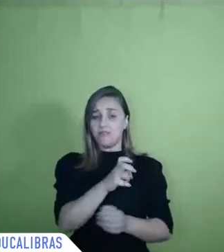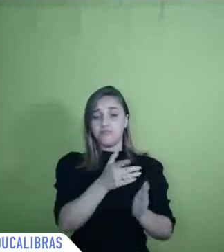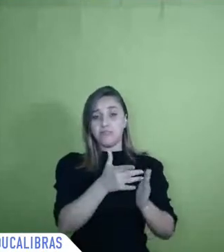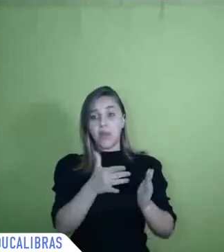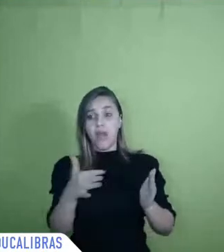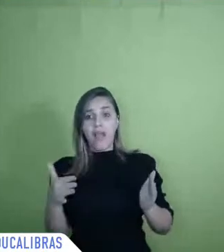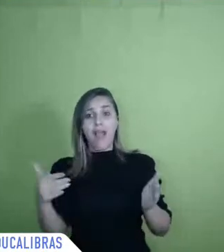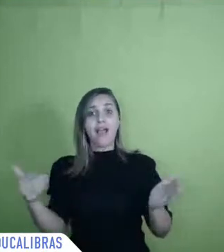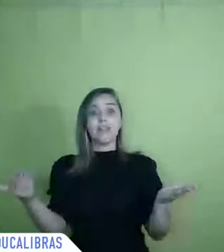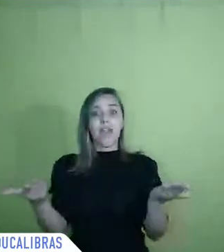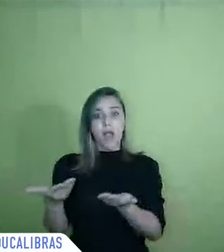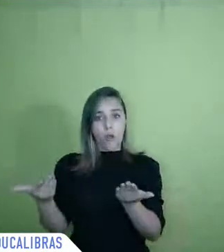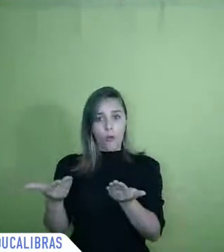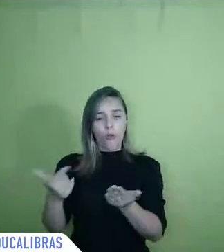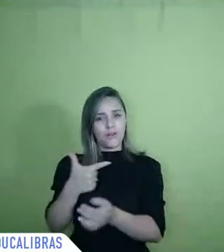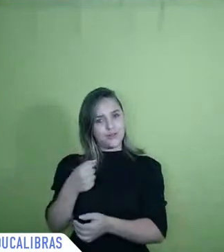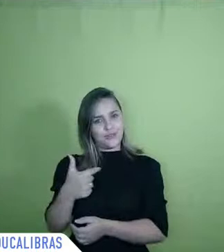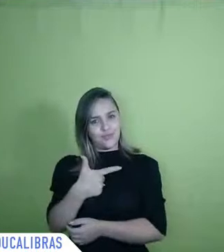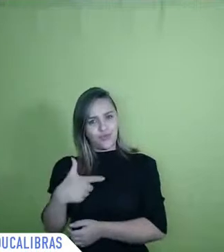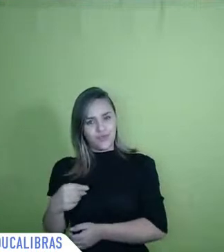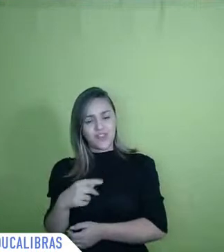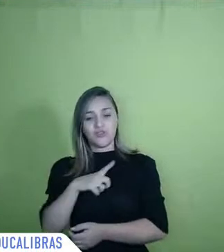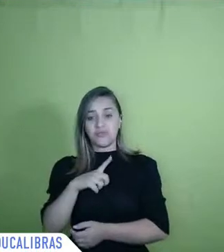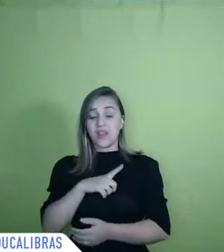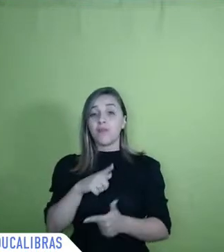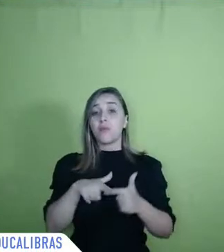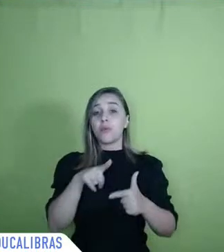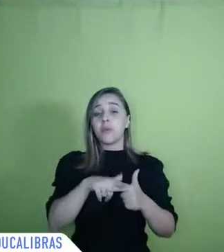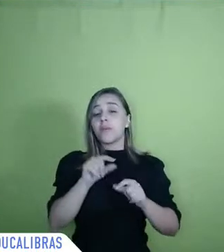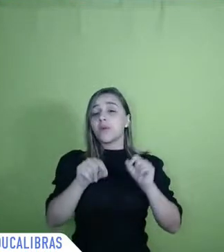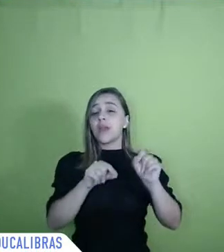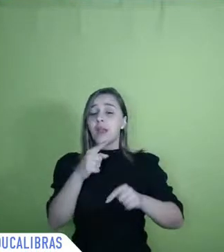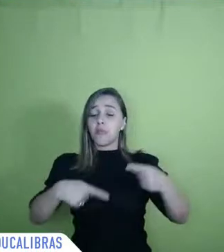since 2015. We had the